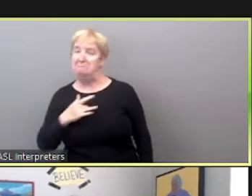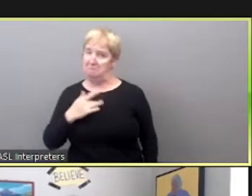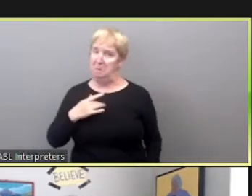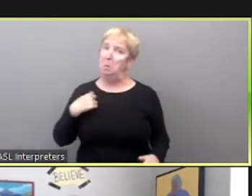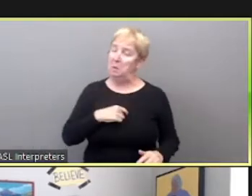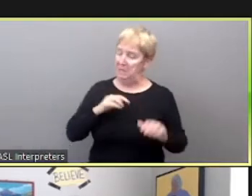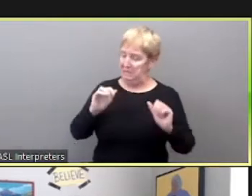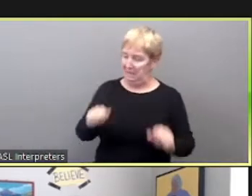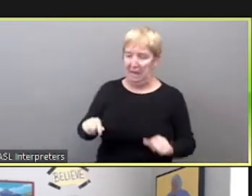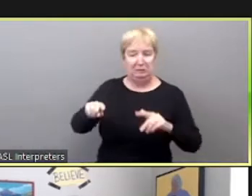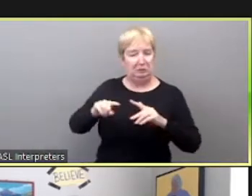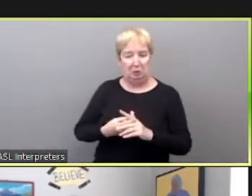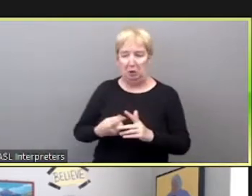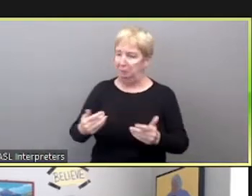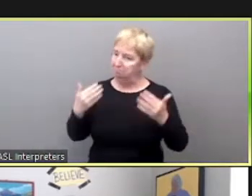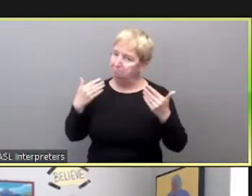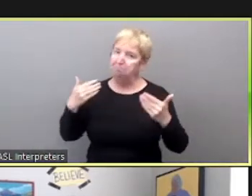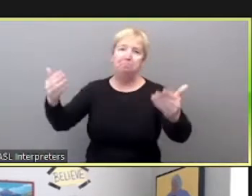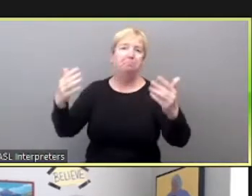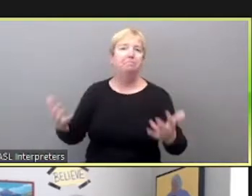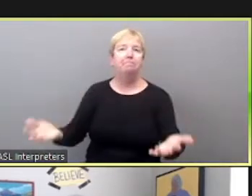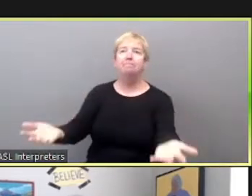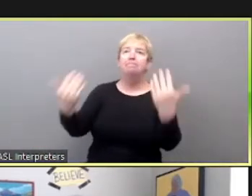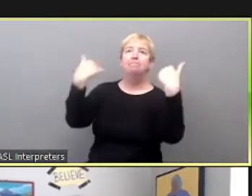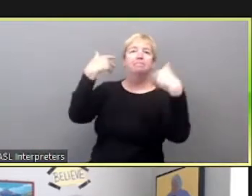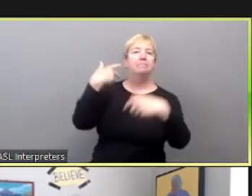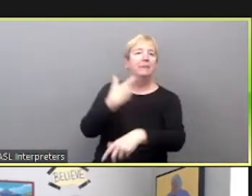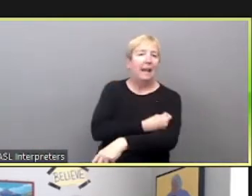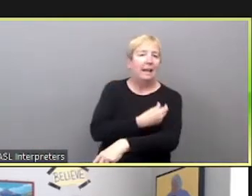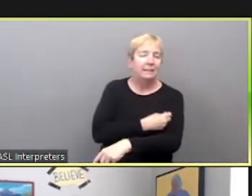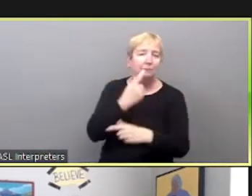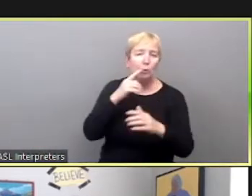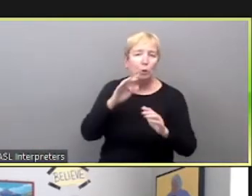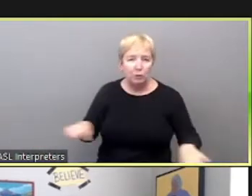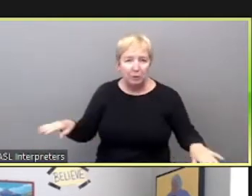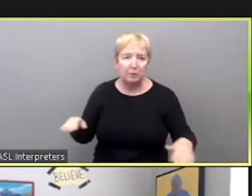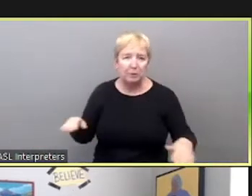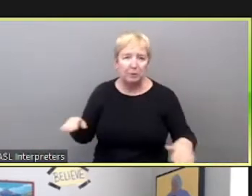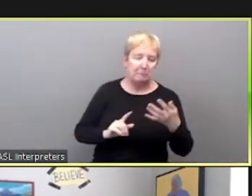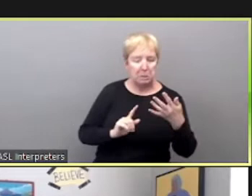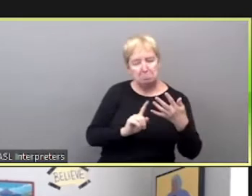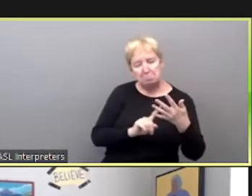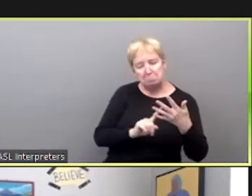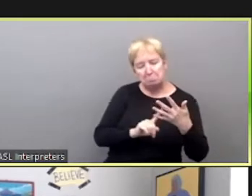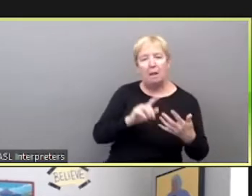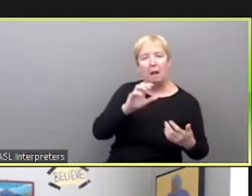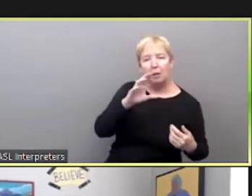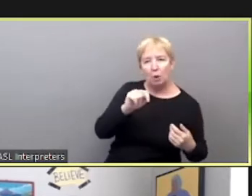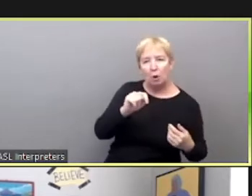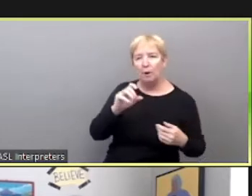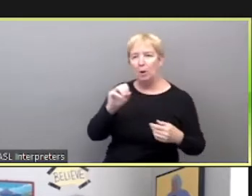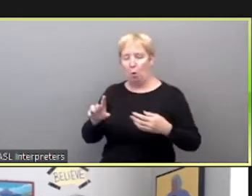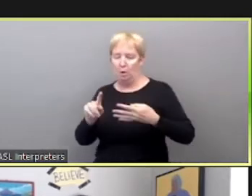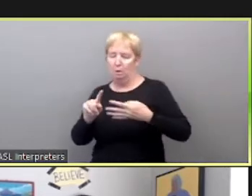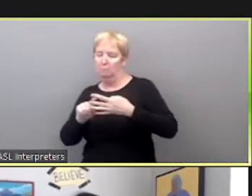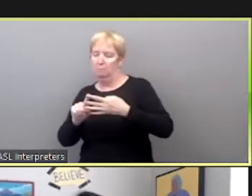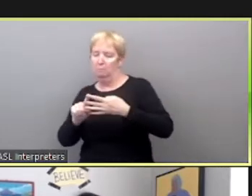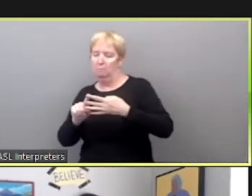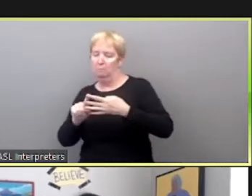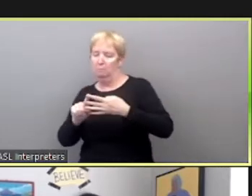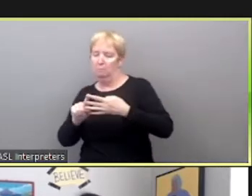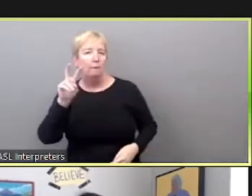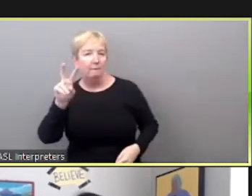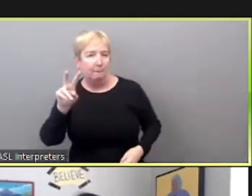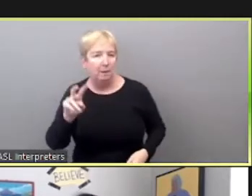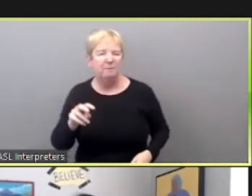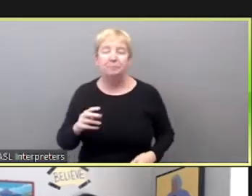in late October and early November. The actual trial data is not available yet, but the one exciting